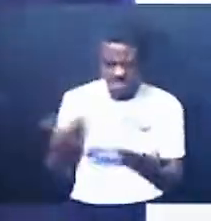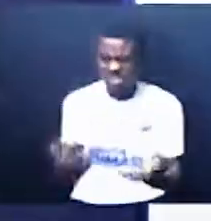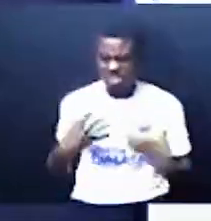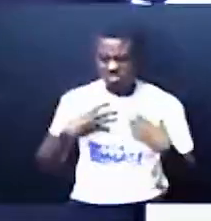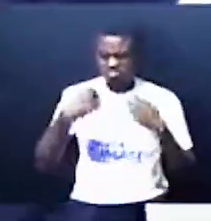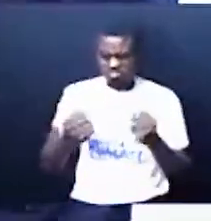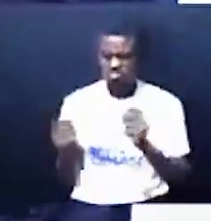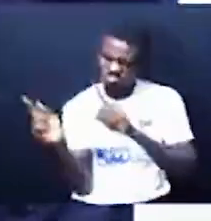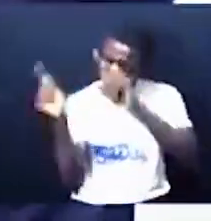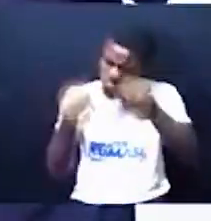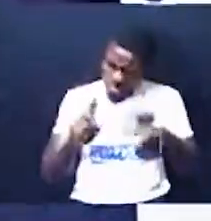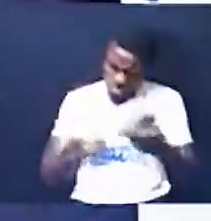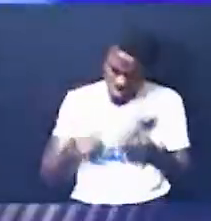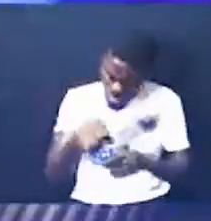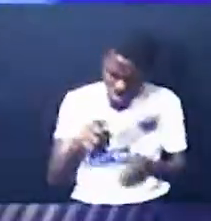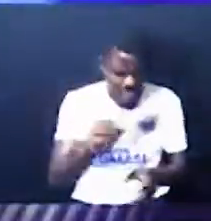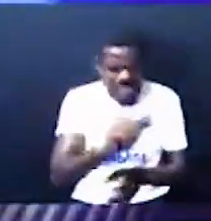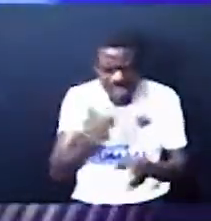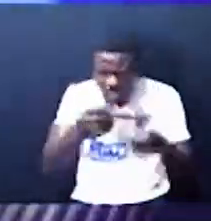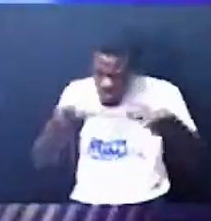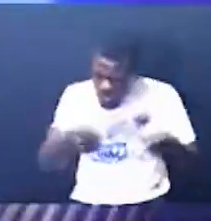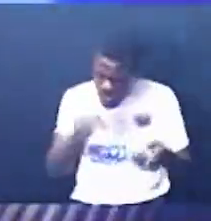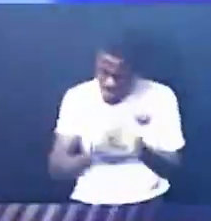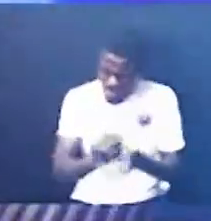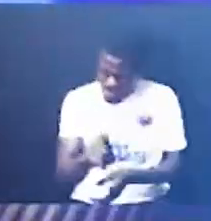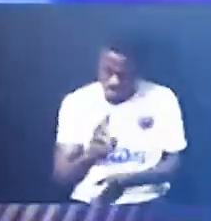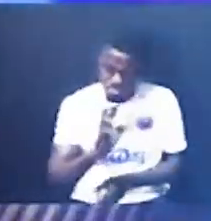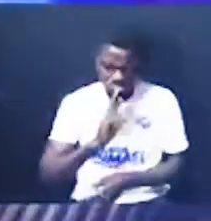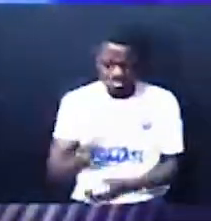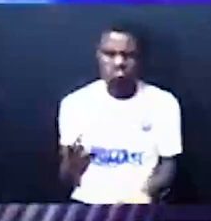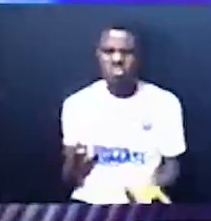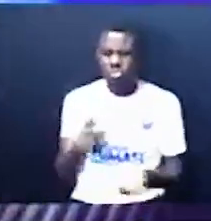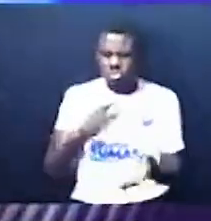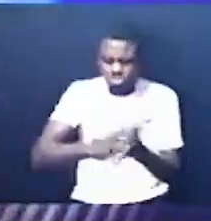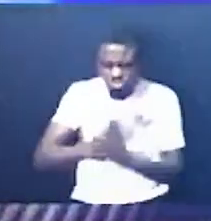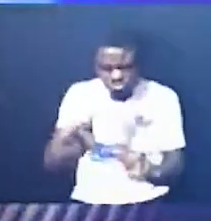wherever you are. And may you be liberated. In